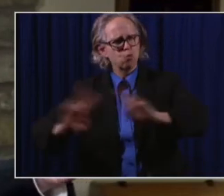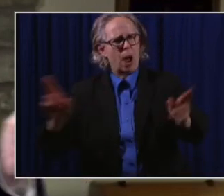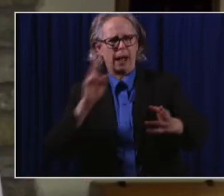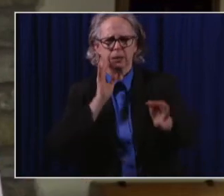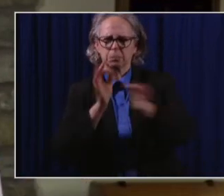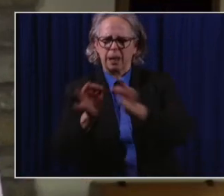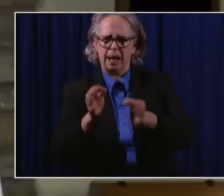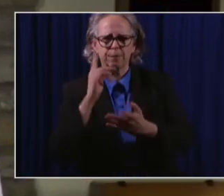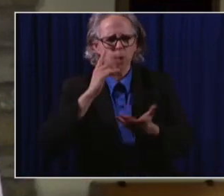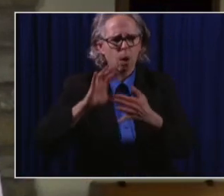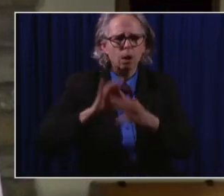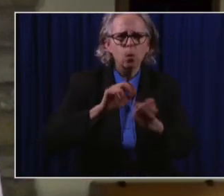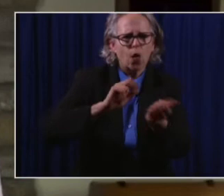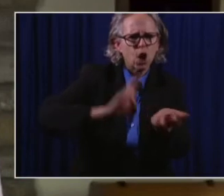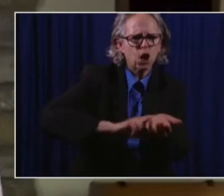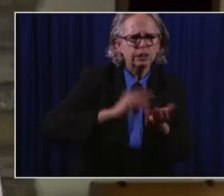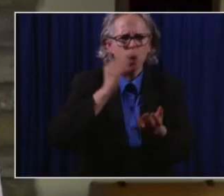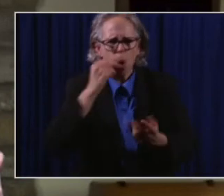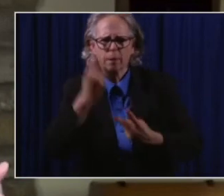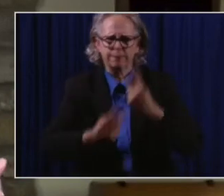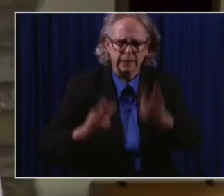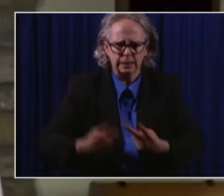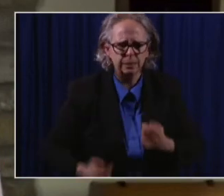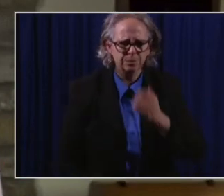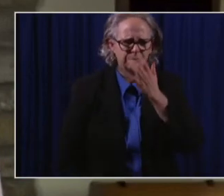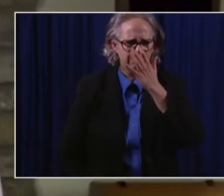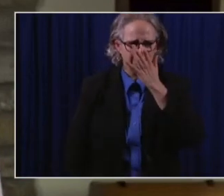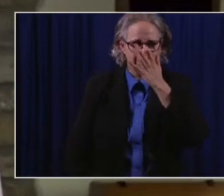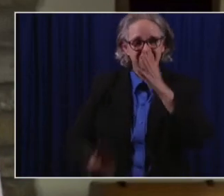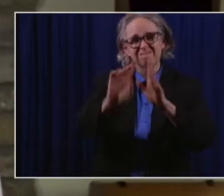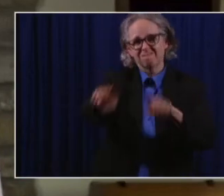been to try to safely